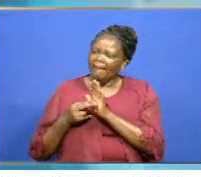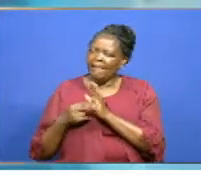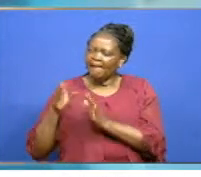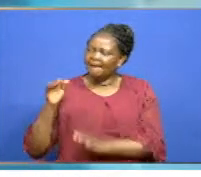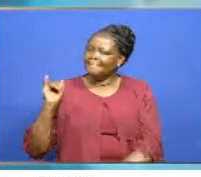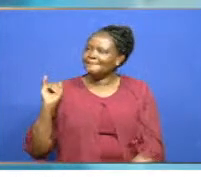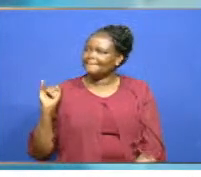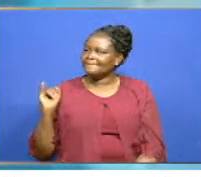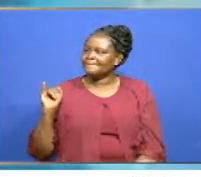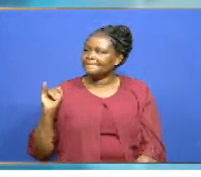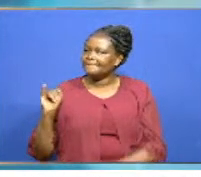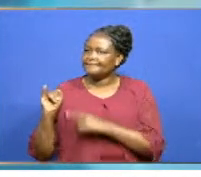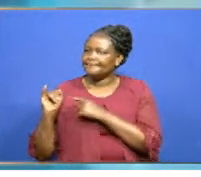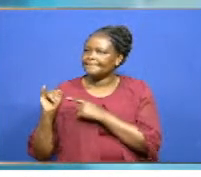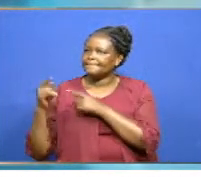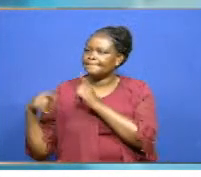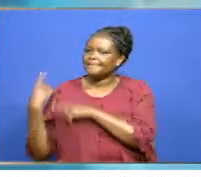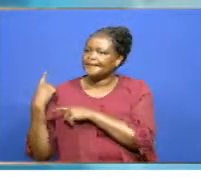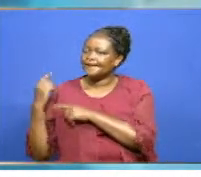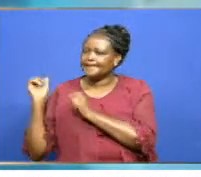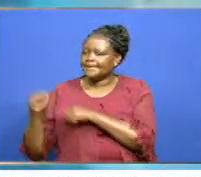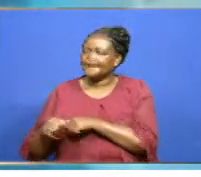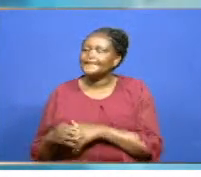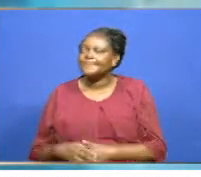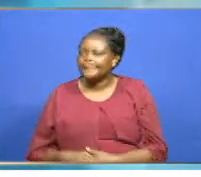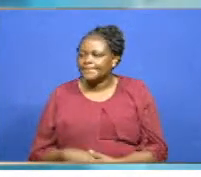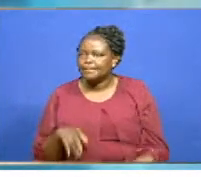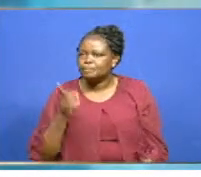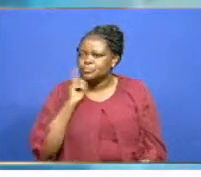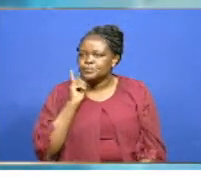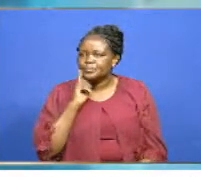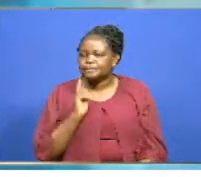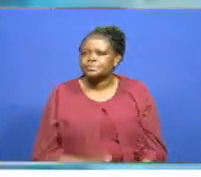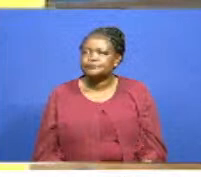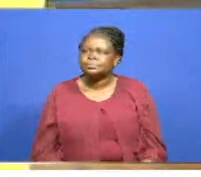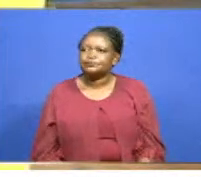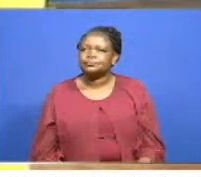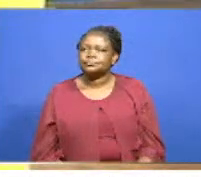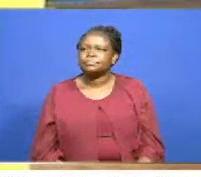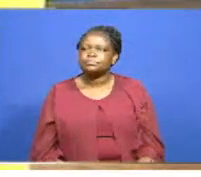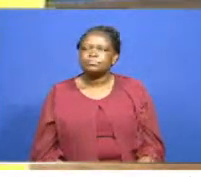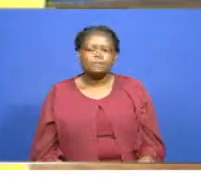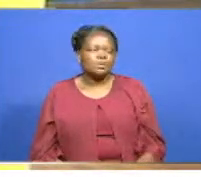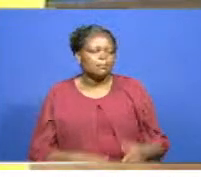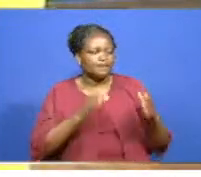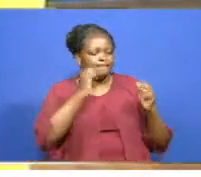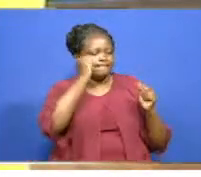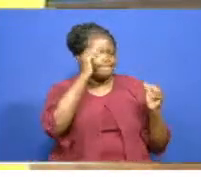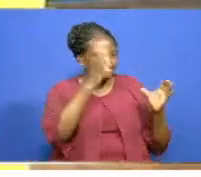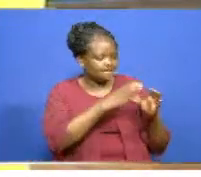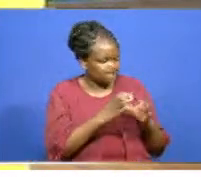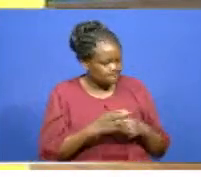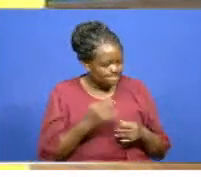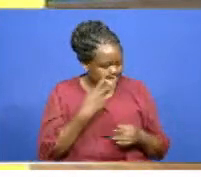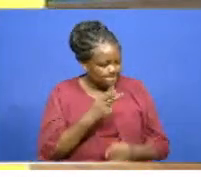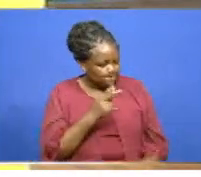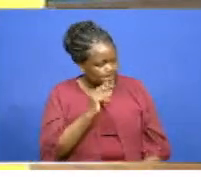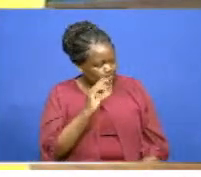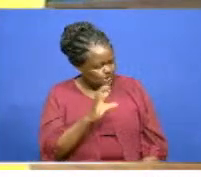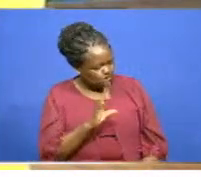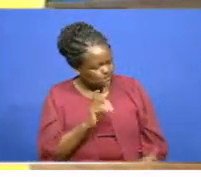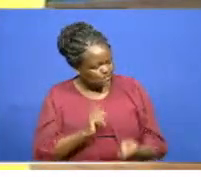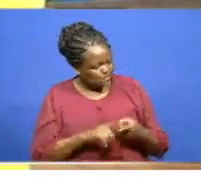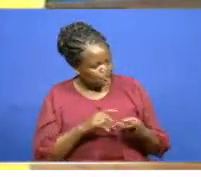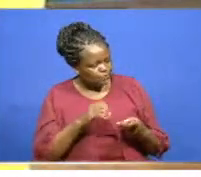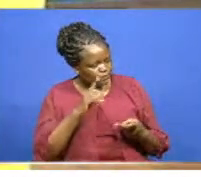BBI will eventually win tomorrow. And the big political parties we've seen ANC, we've seen Ford Kenya